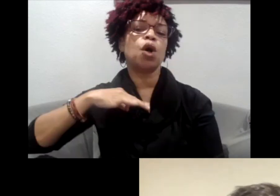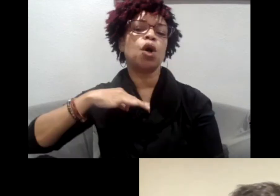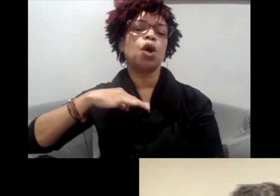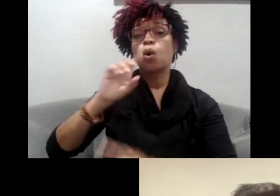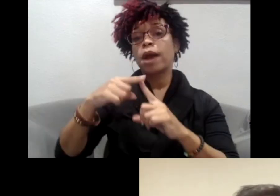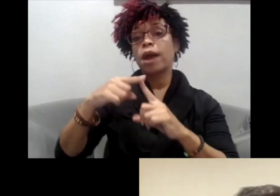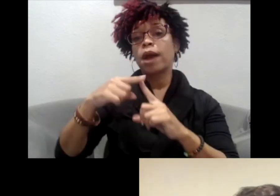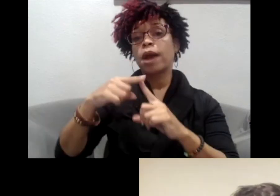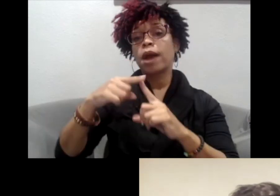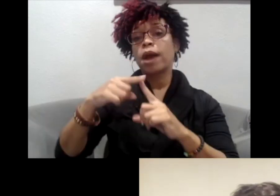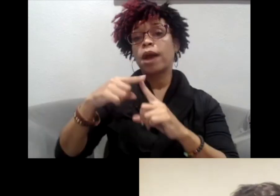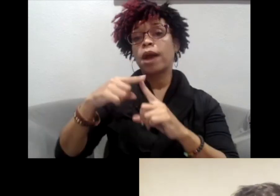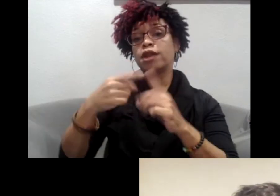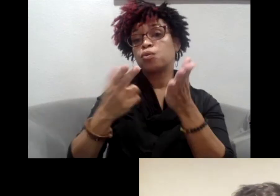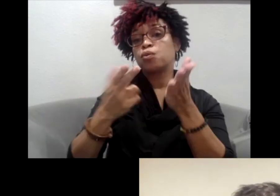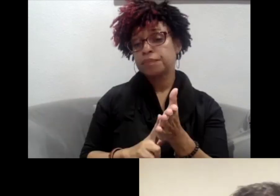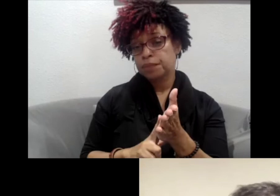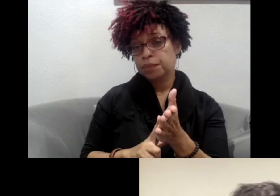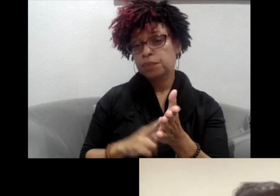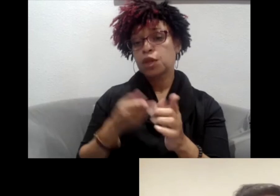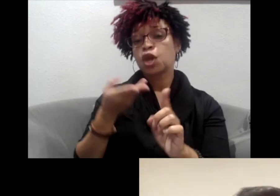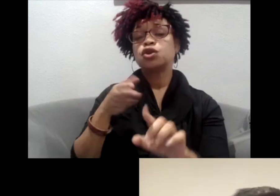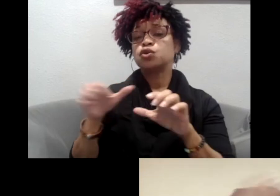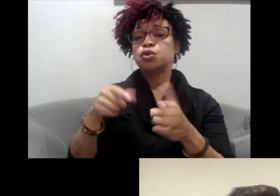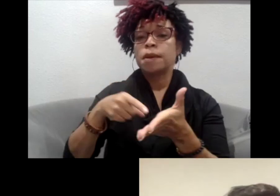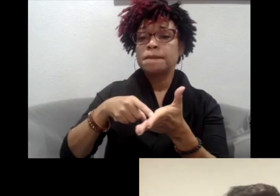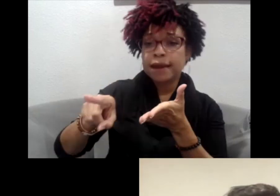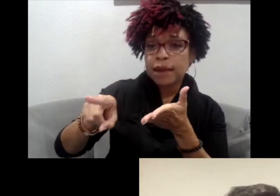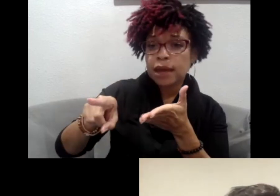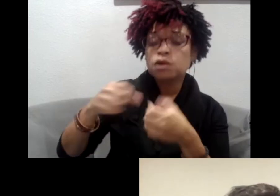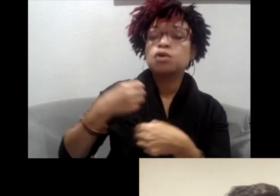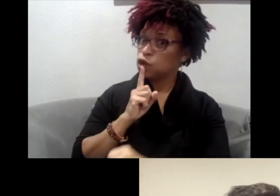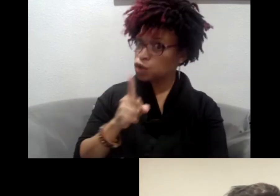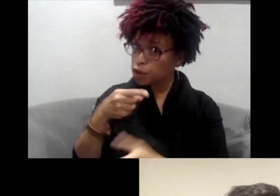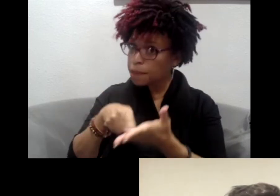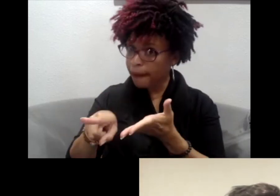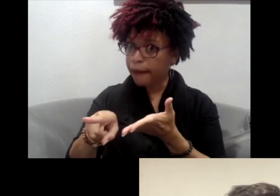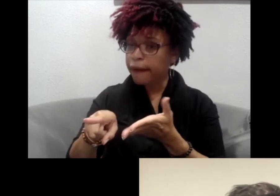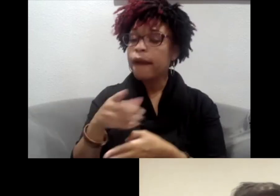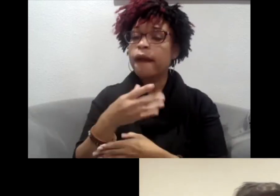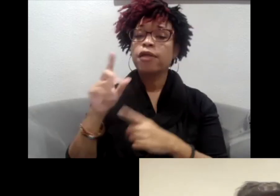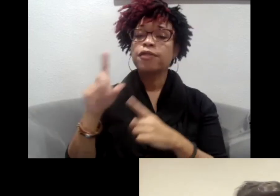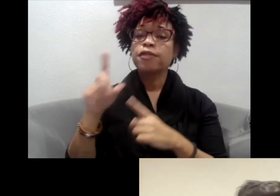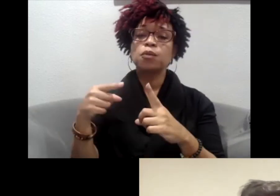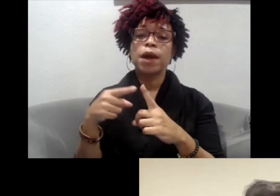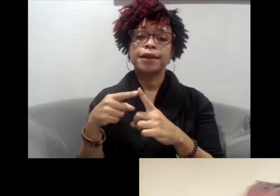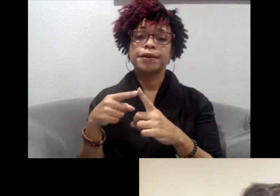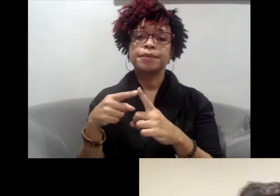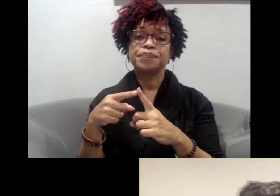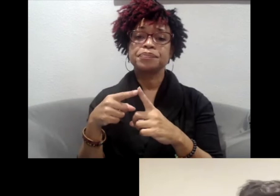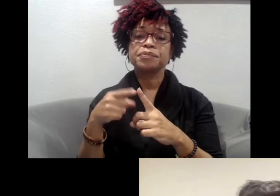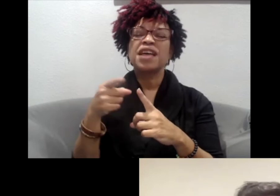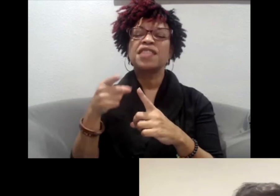once you register, you do the payment, you make sure that you pay, and then when you get to there's a final page that says,